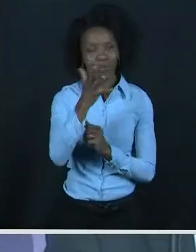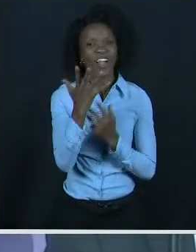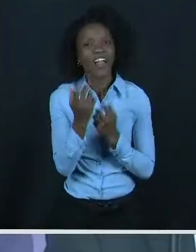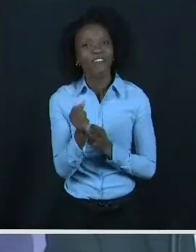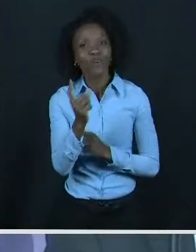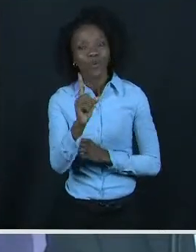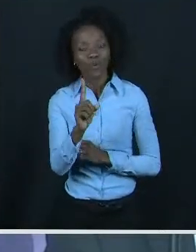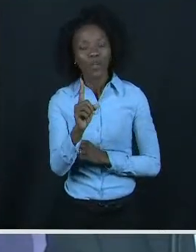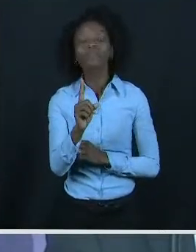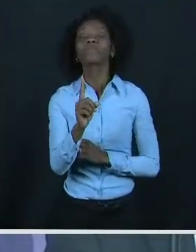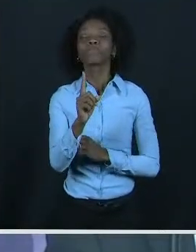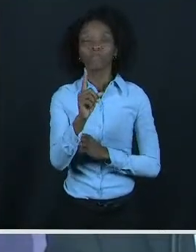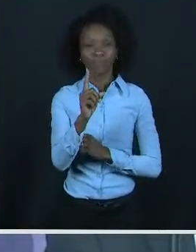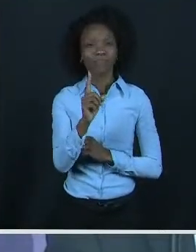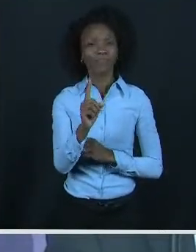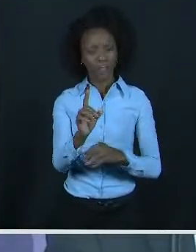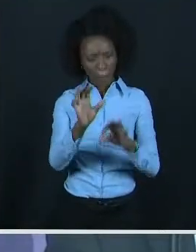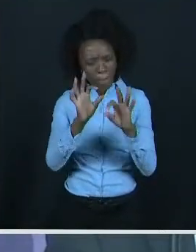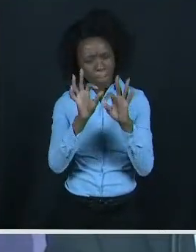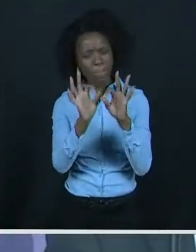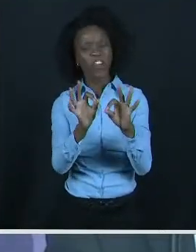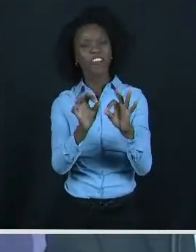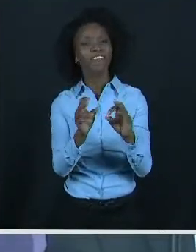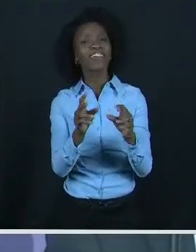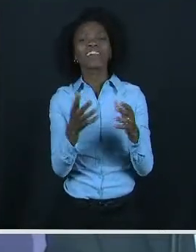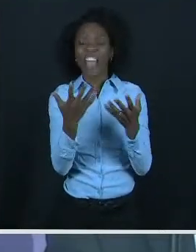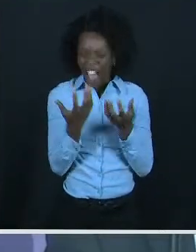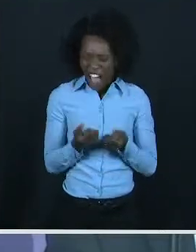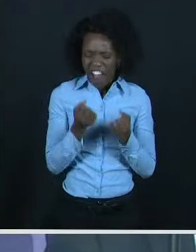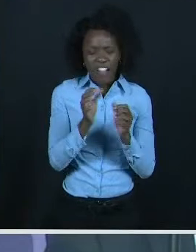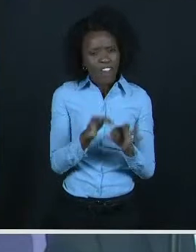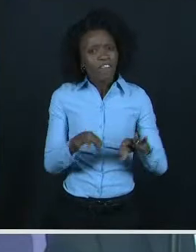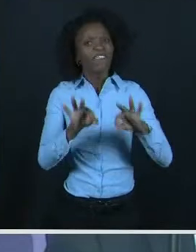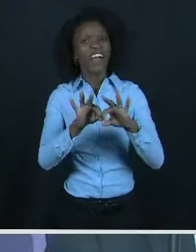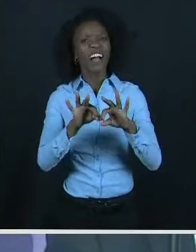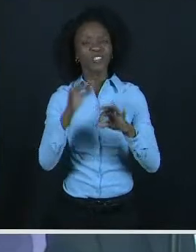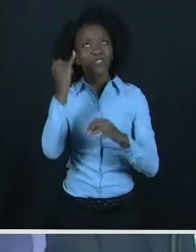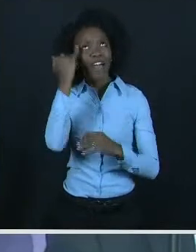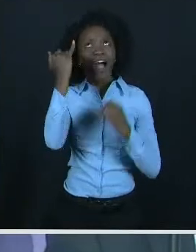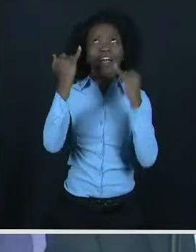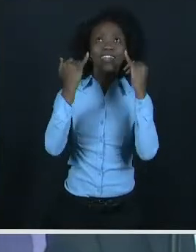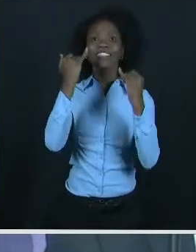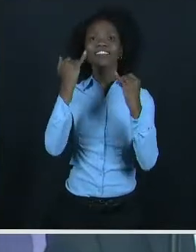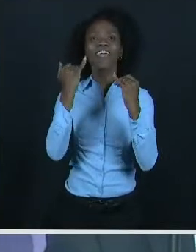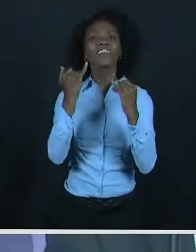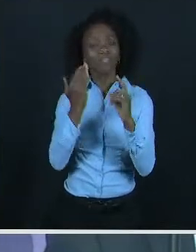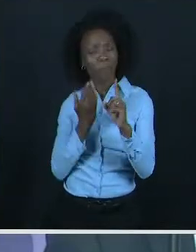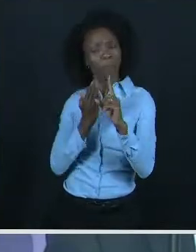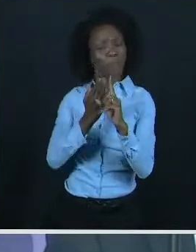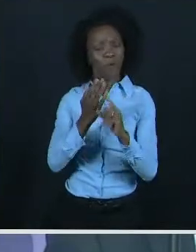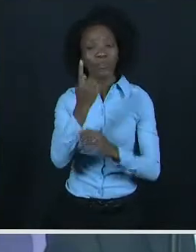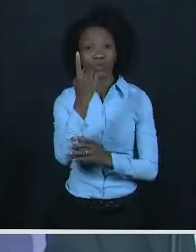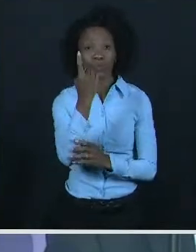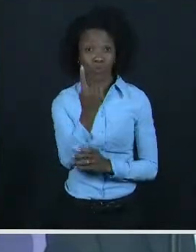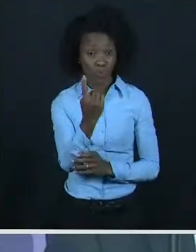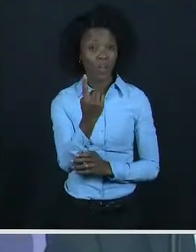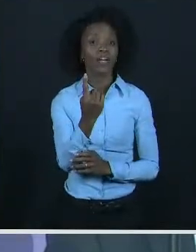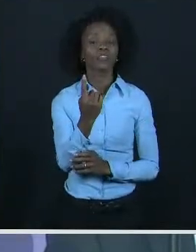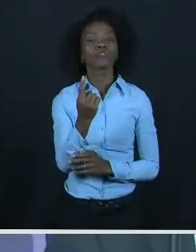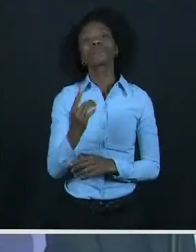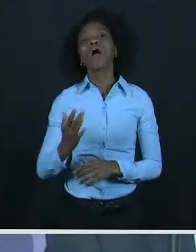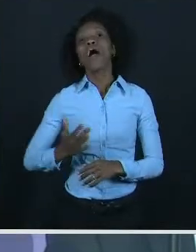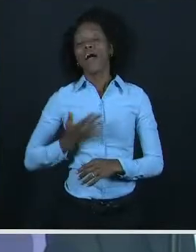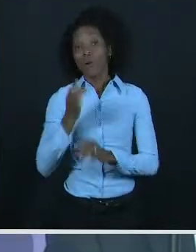the ideal blends of values and ideas and unified purpose. And I want to tell you about our